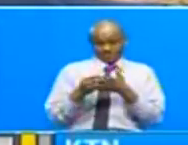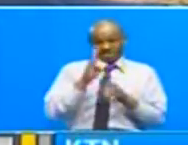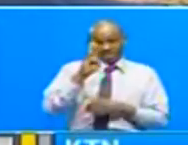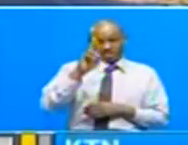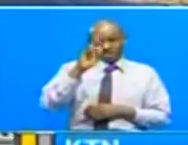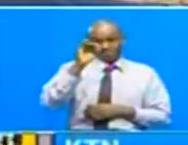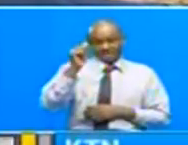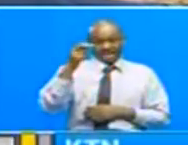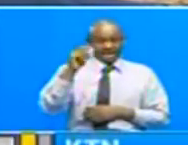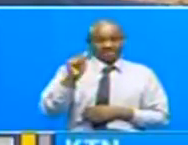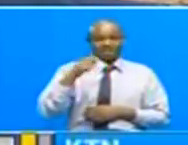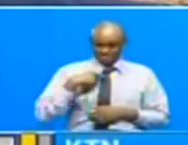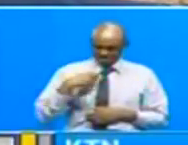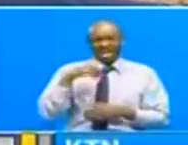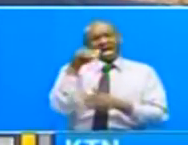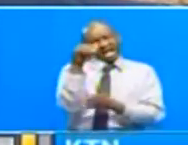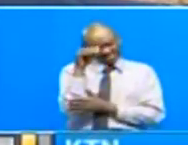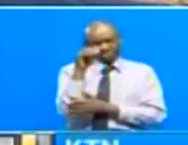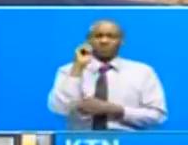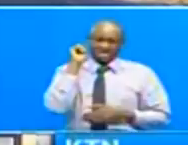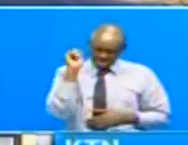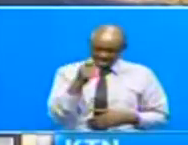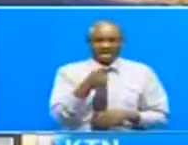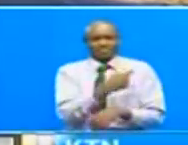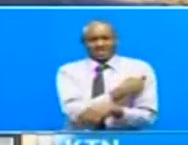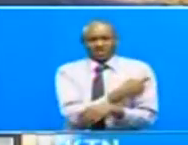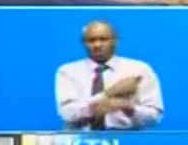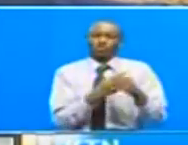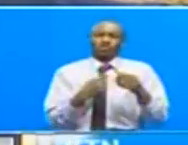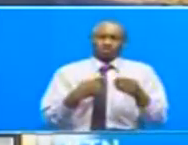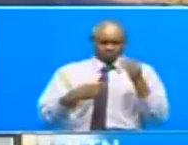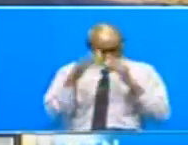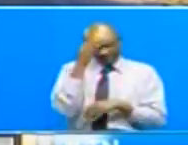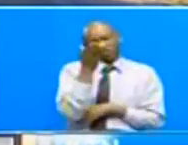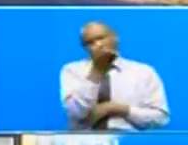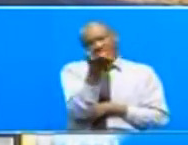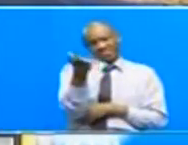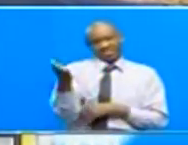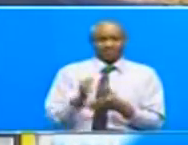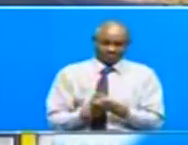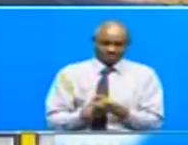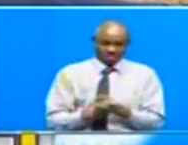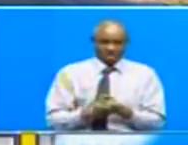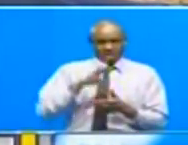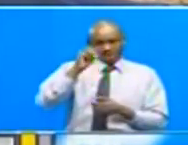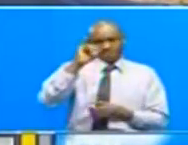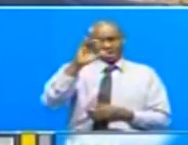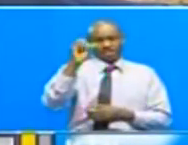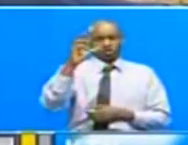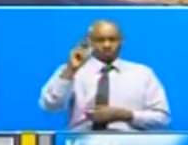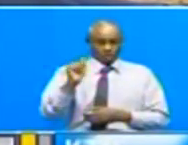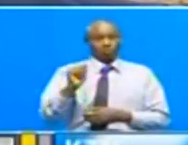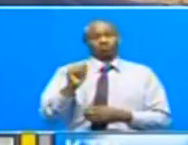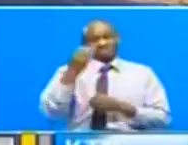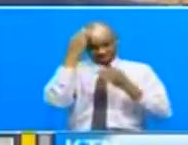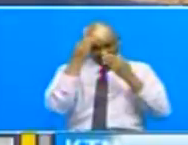very compassionate appeal to Kenyan medical professionals who are there, the microfacial